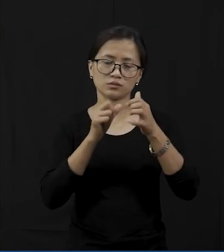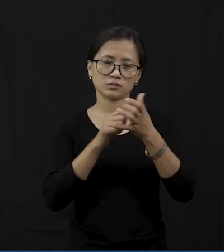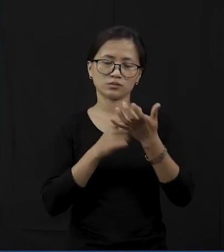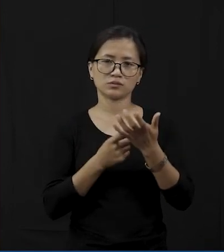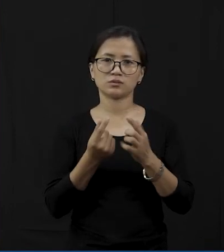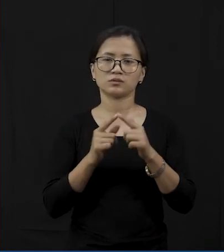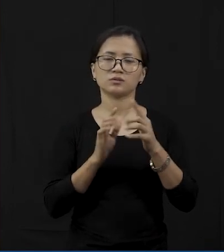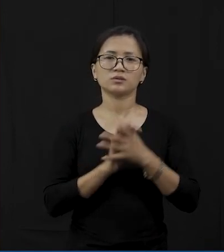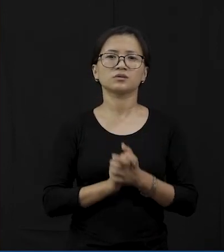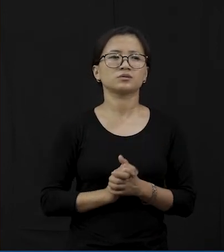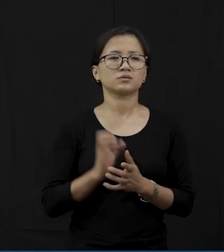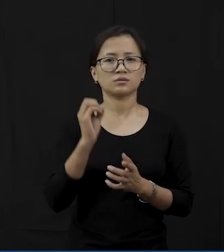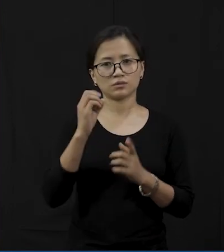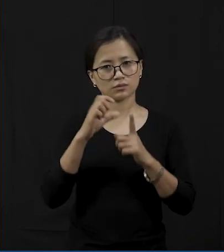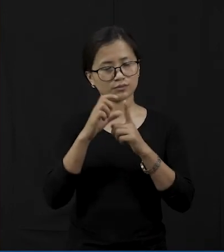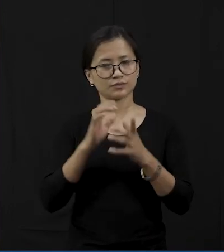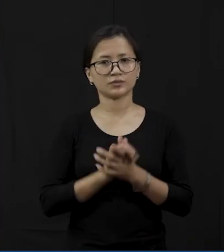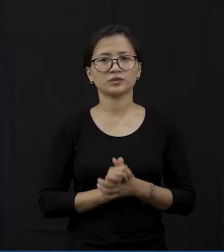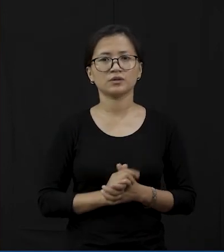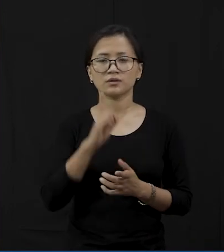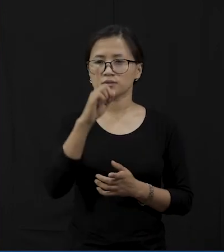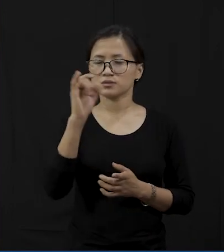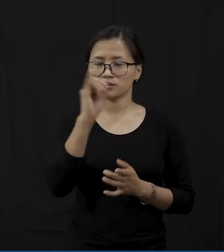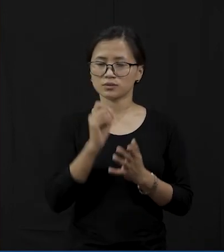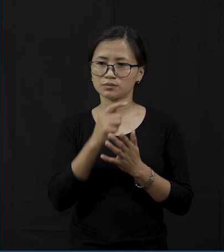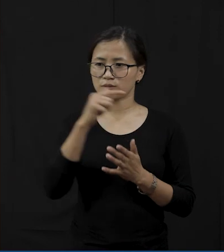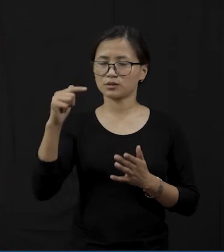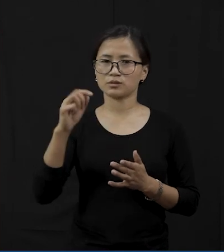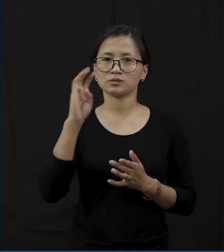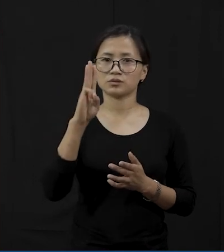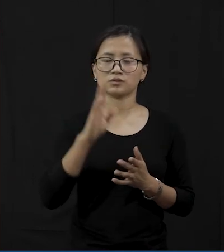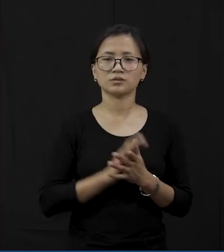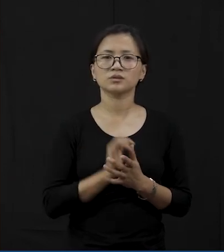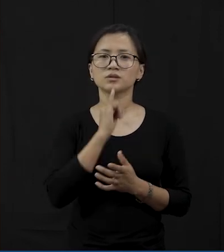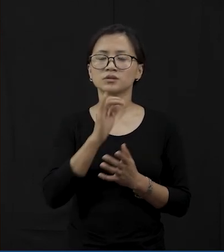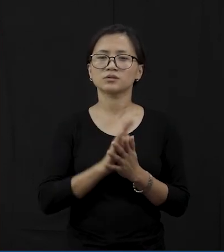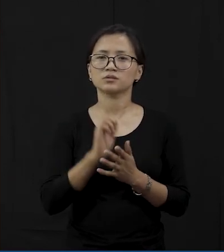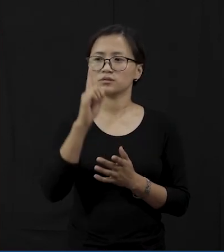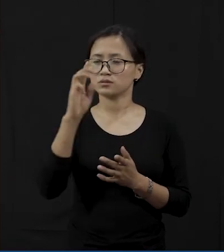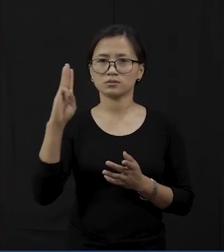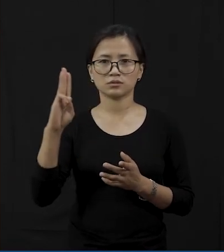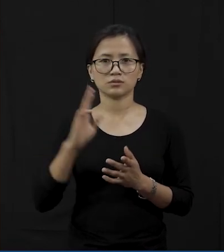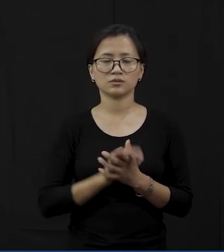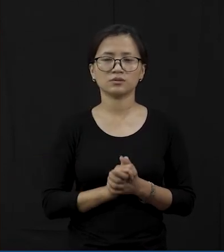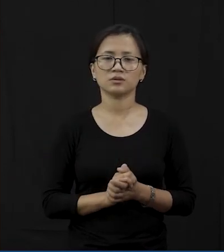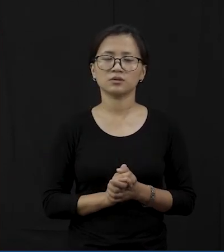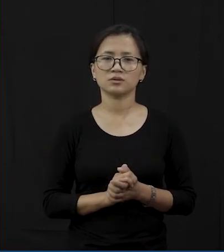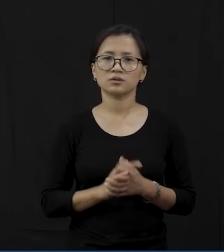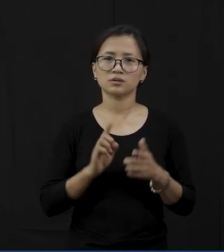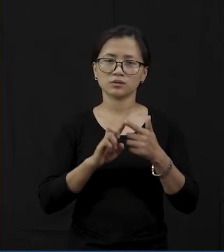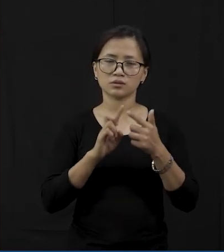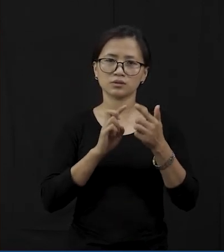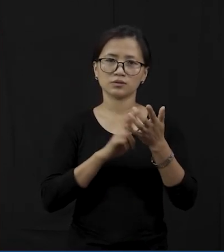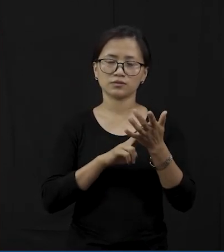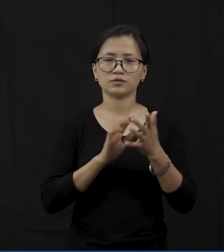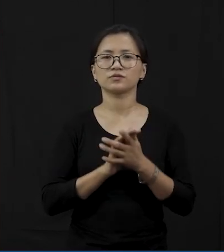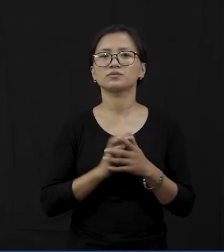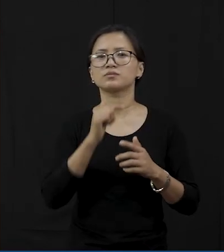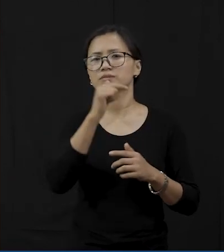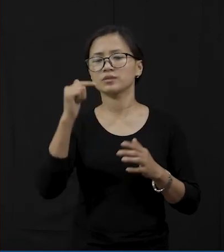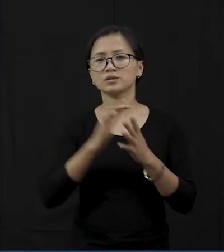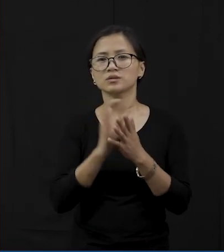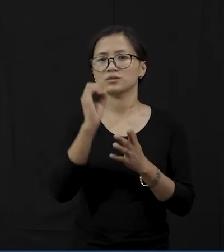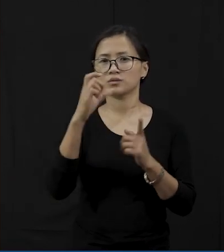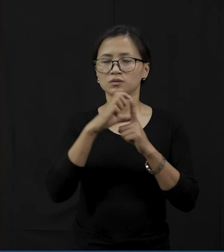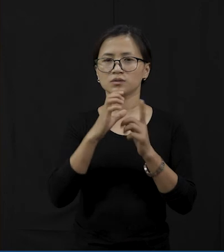Also, that 16 minus 3, now difference. 16 minus 3 is 13. So even minus odd is